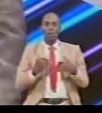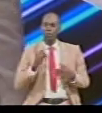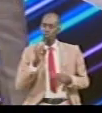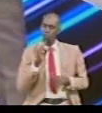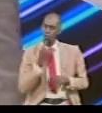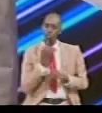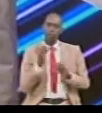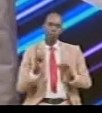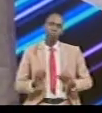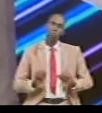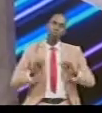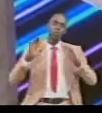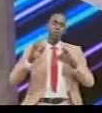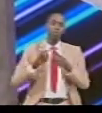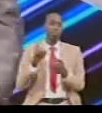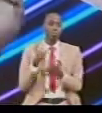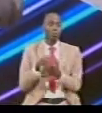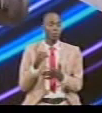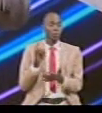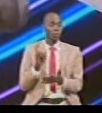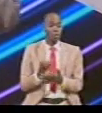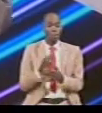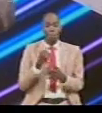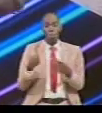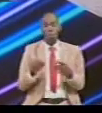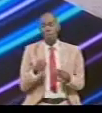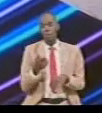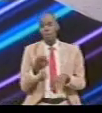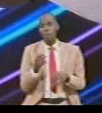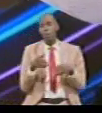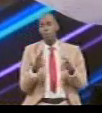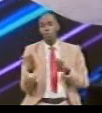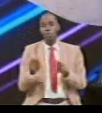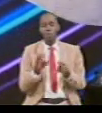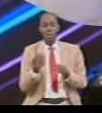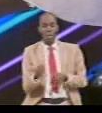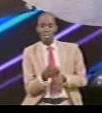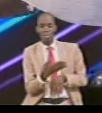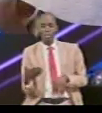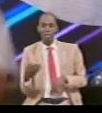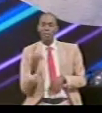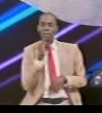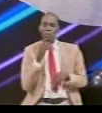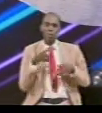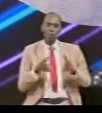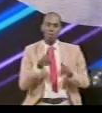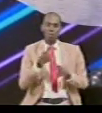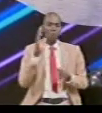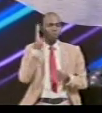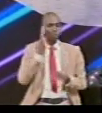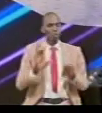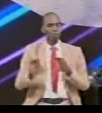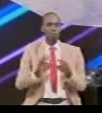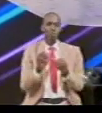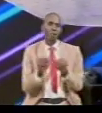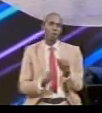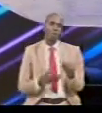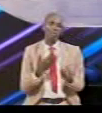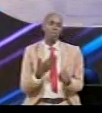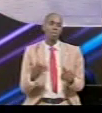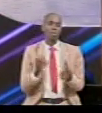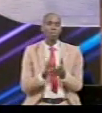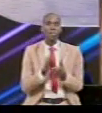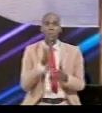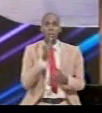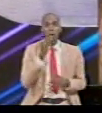there, the way you do anything is the way you do everything else. That's why from